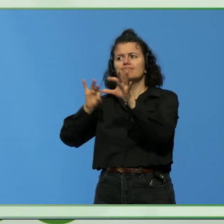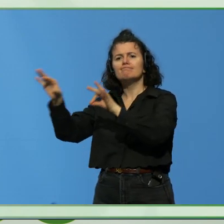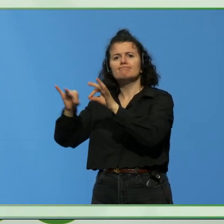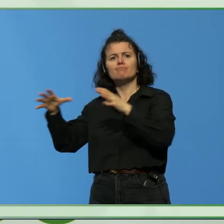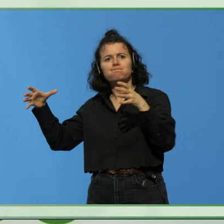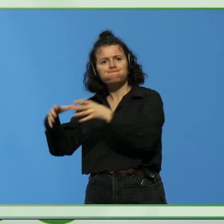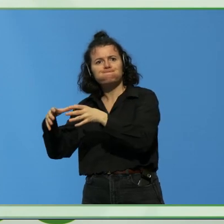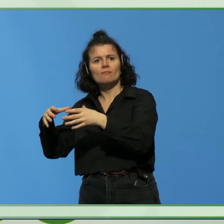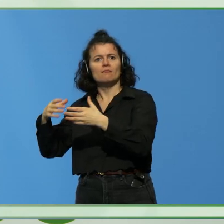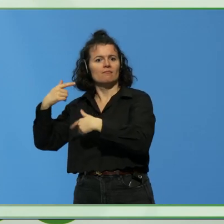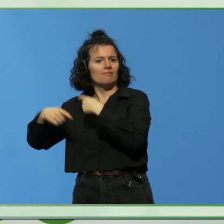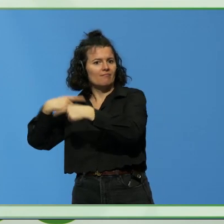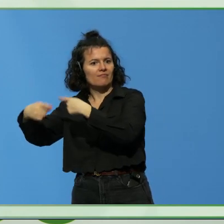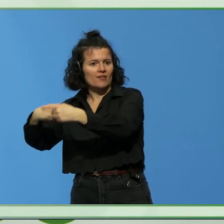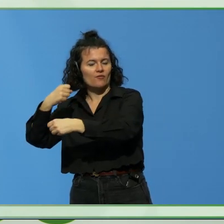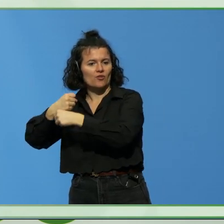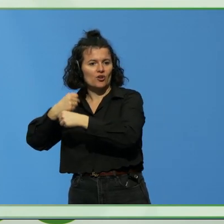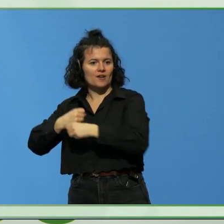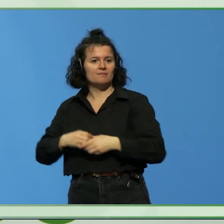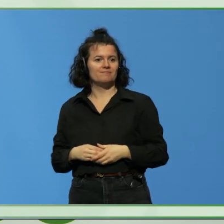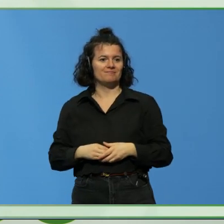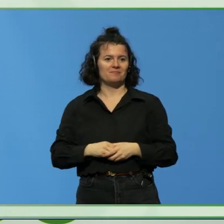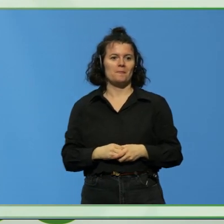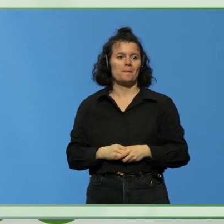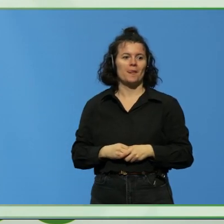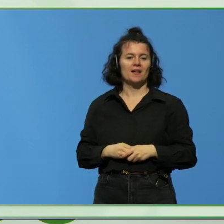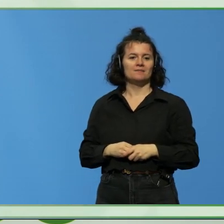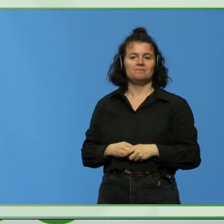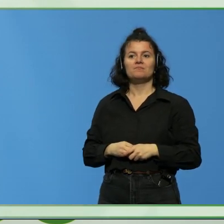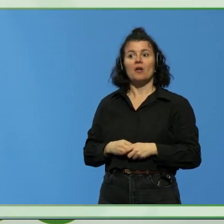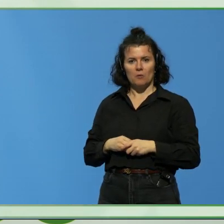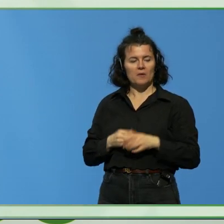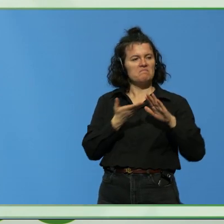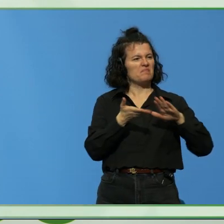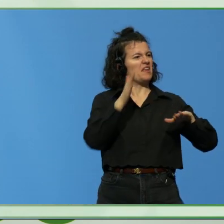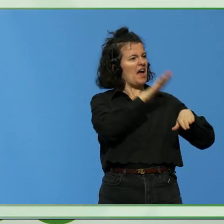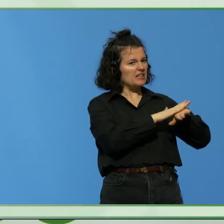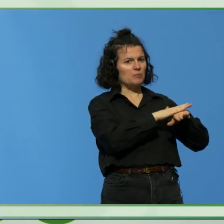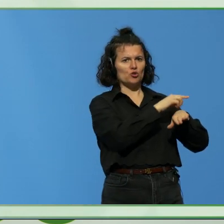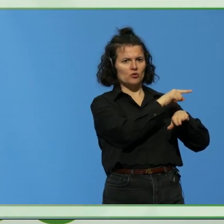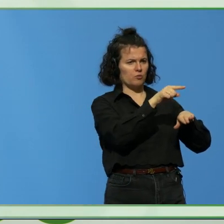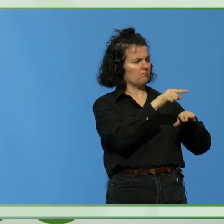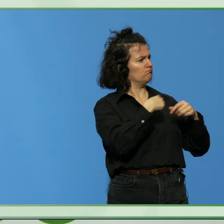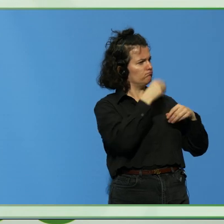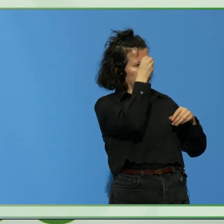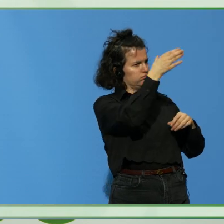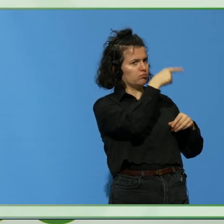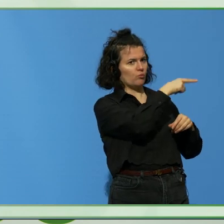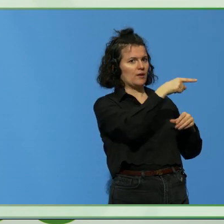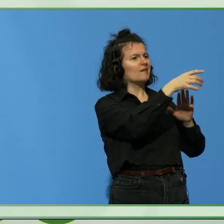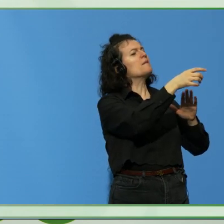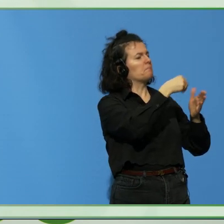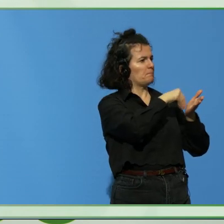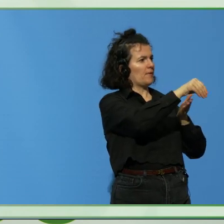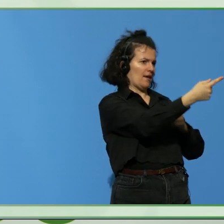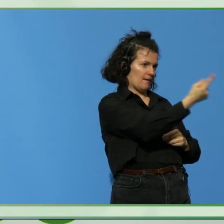do our programs delivery? And we hire experts and specialists to coach us on that. And the events